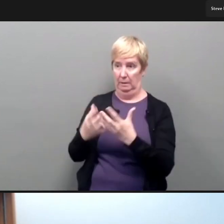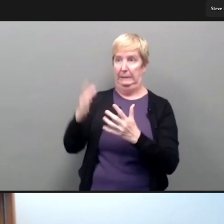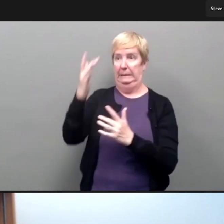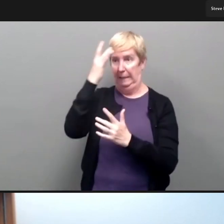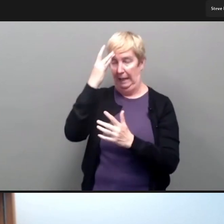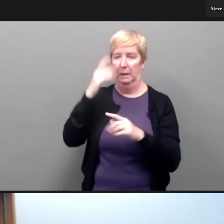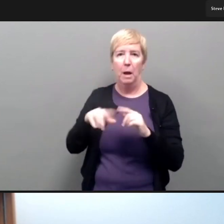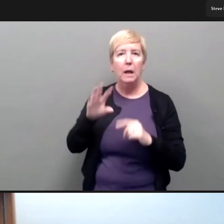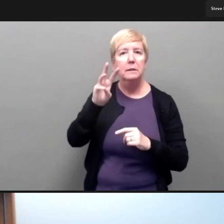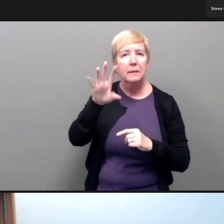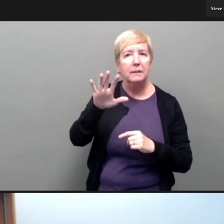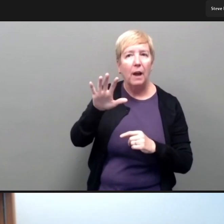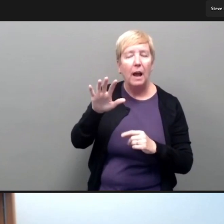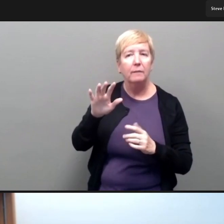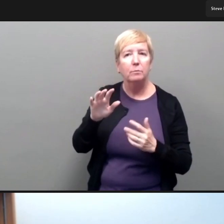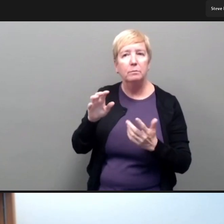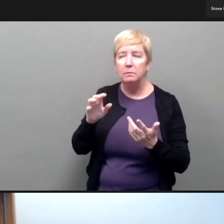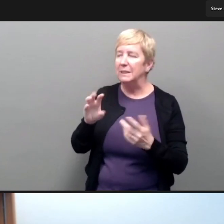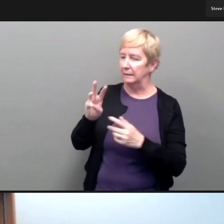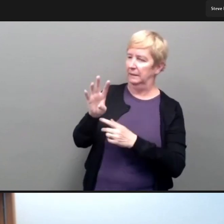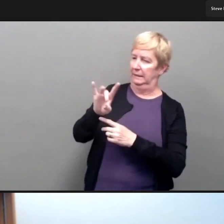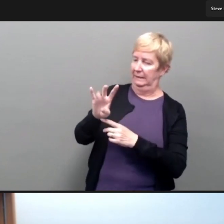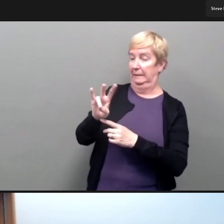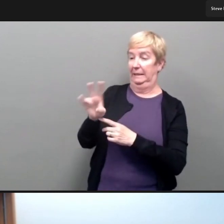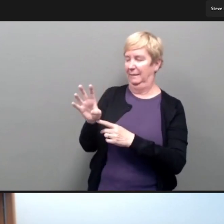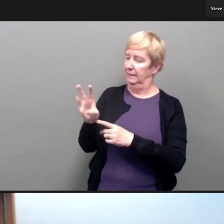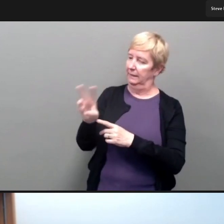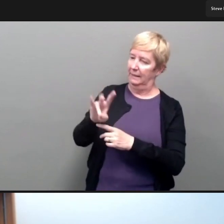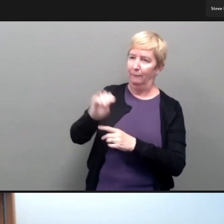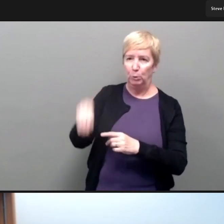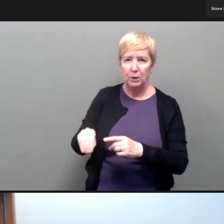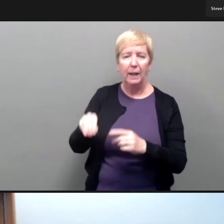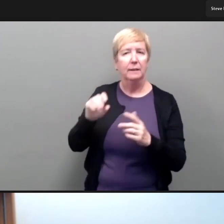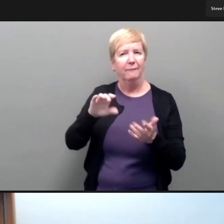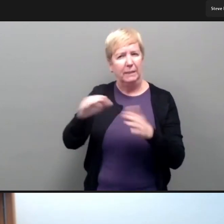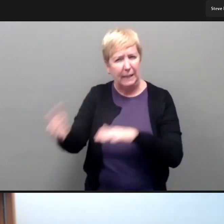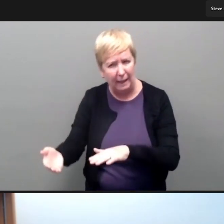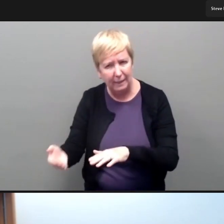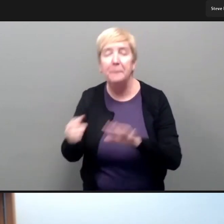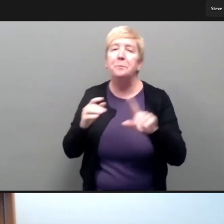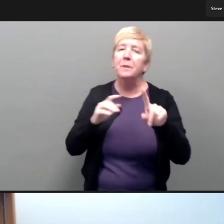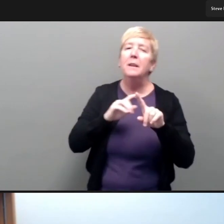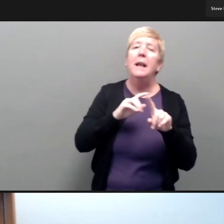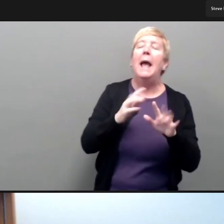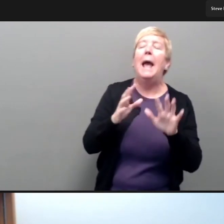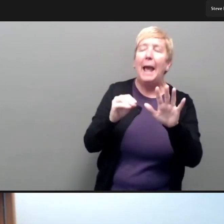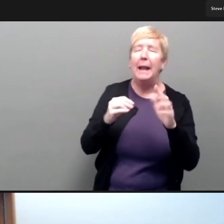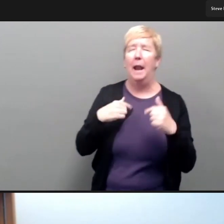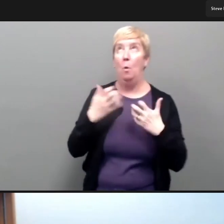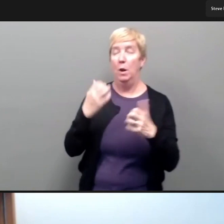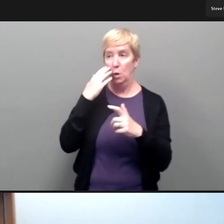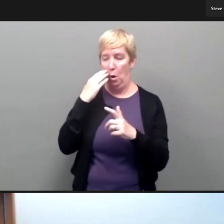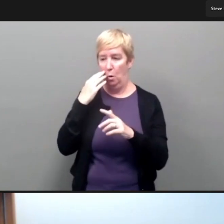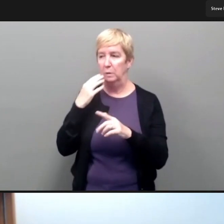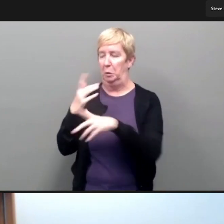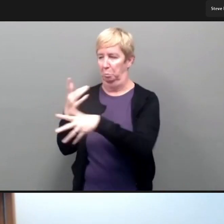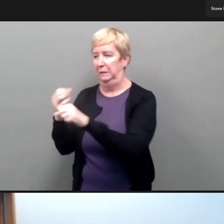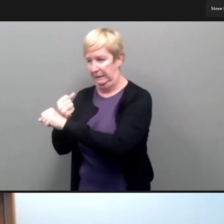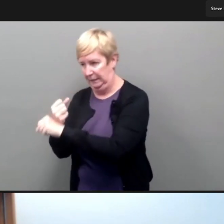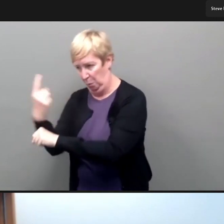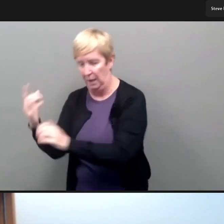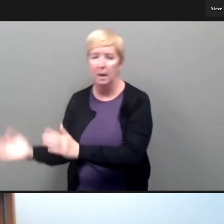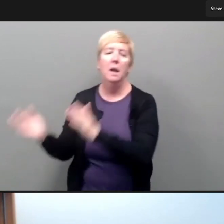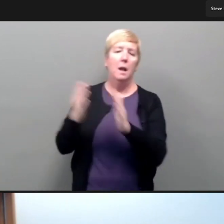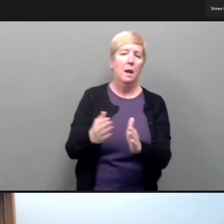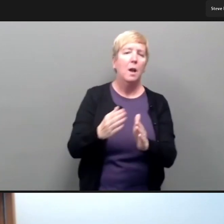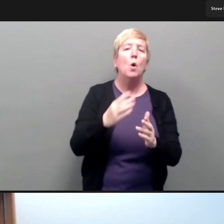percentage of the total cases, or excuse me, deaths, involve comorbidities? Is there anywhere we can find that information? And then